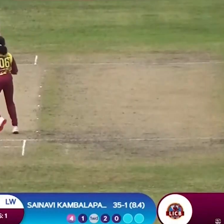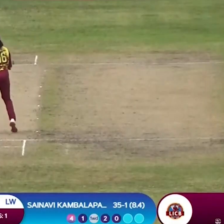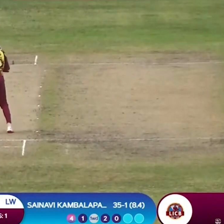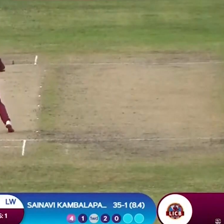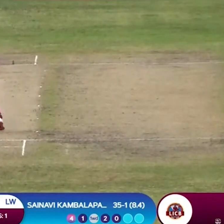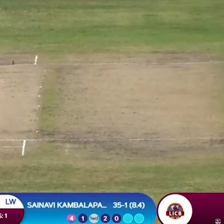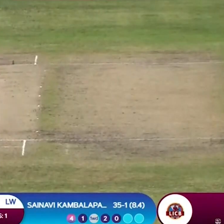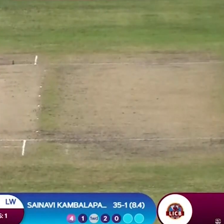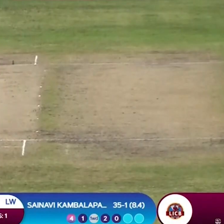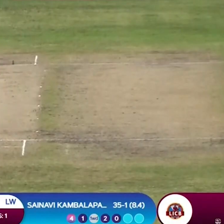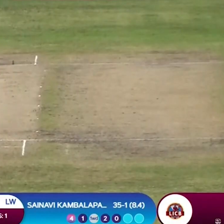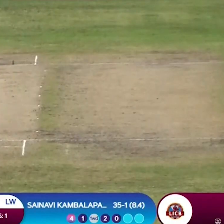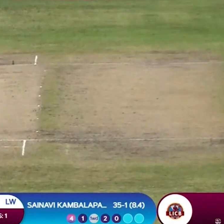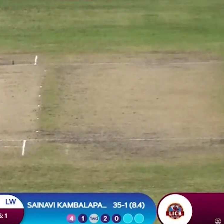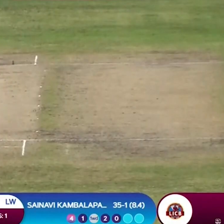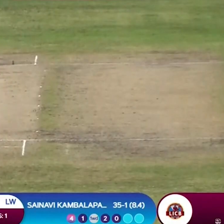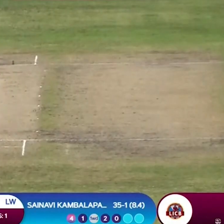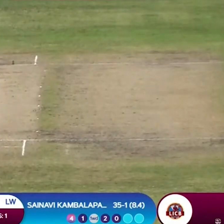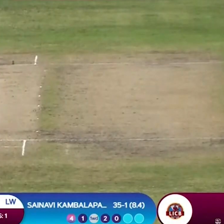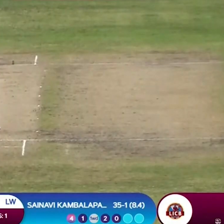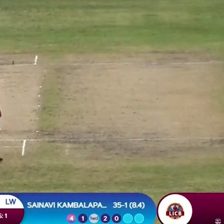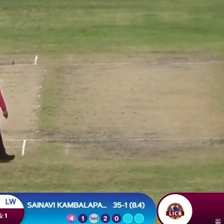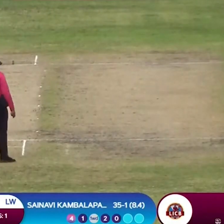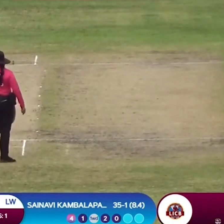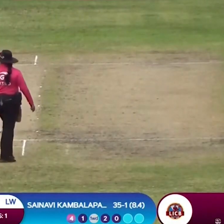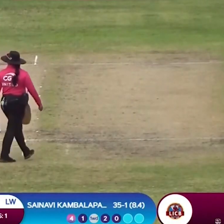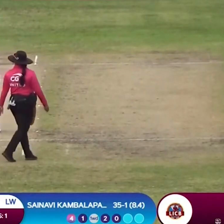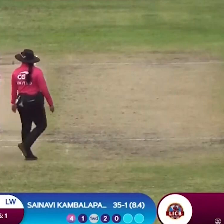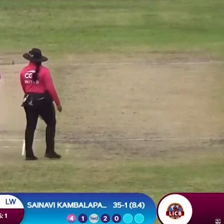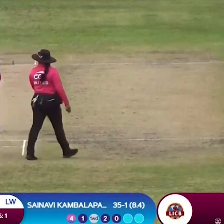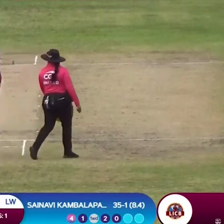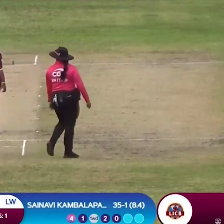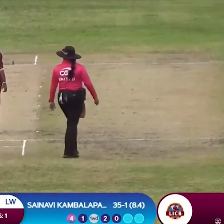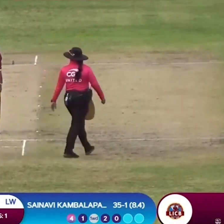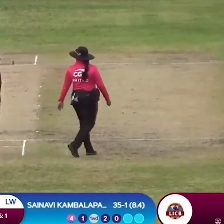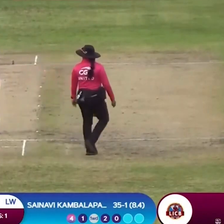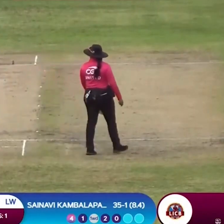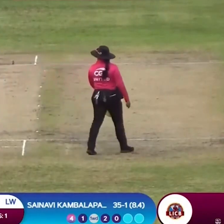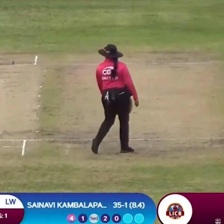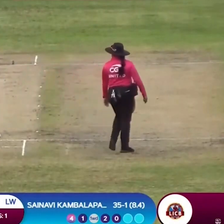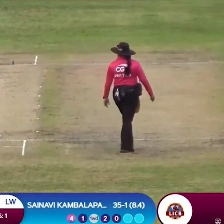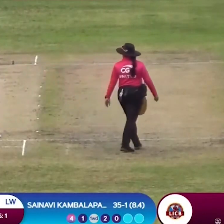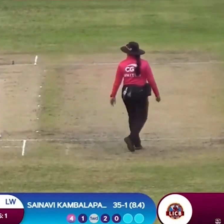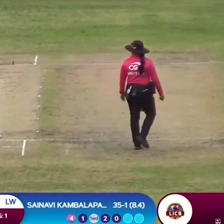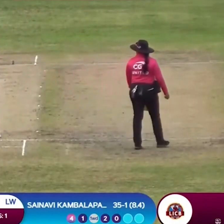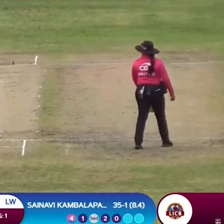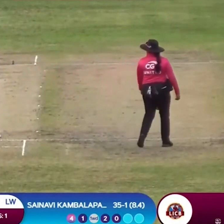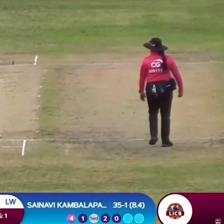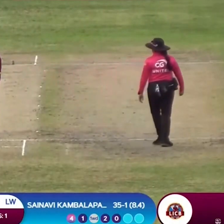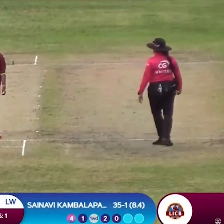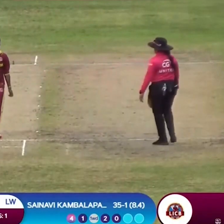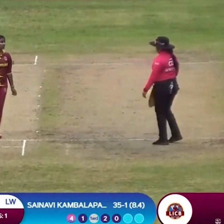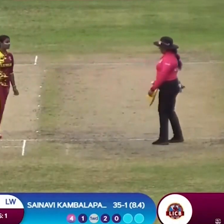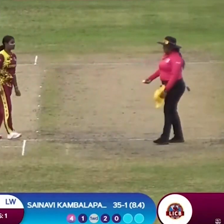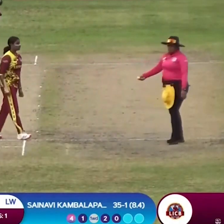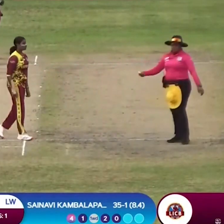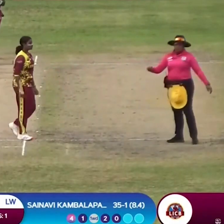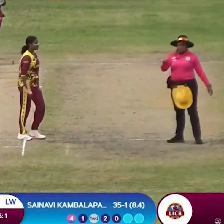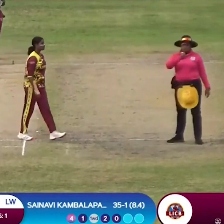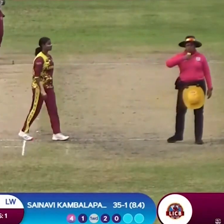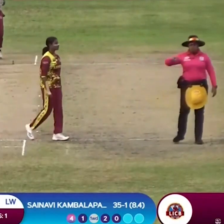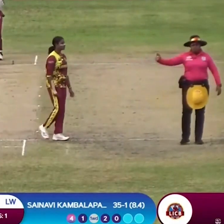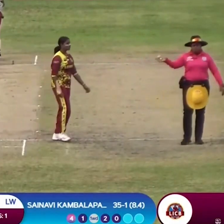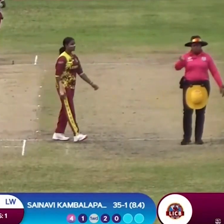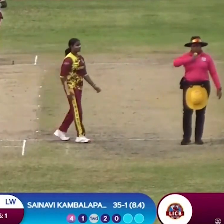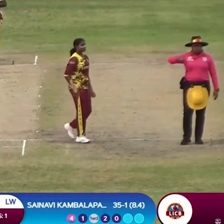a half century. Pulls in the air down towards back out of square. Brings up a half century and brings up the win